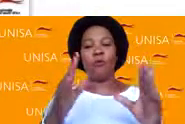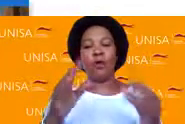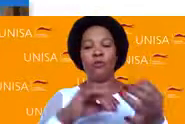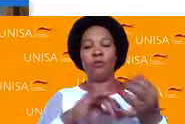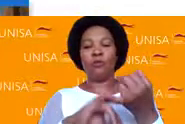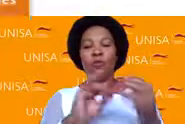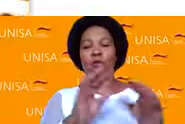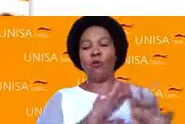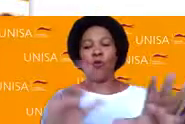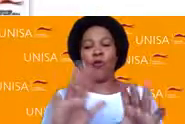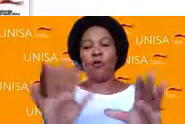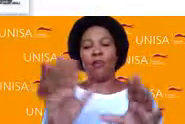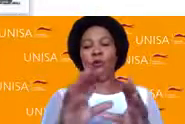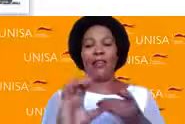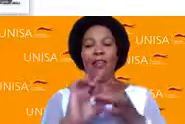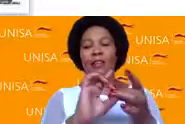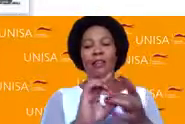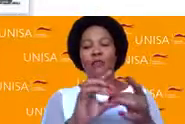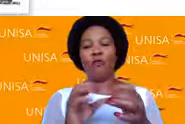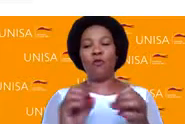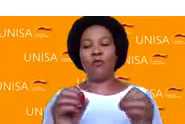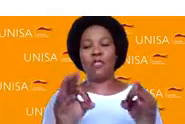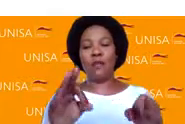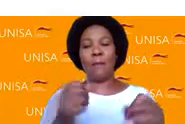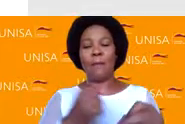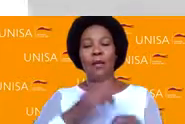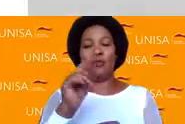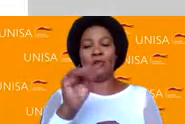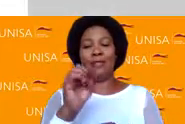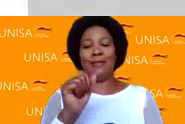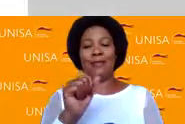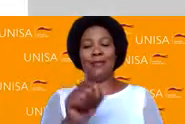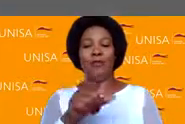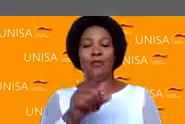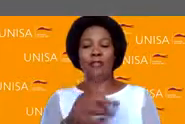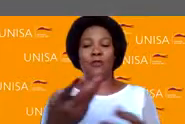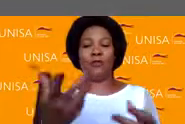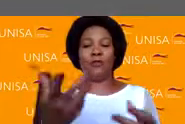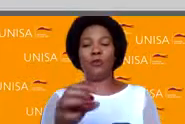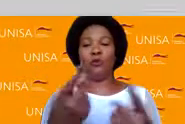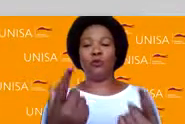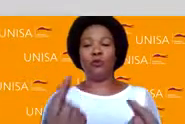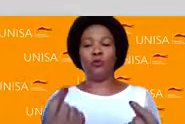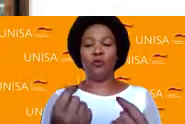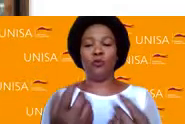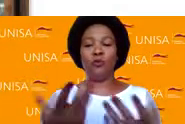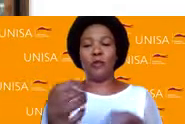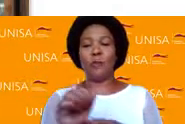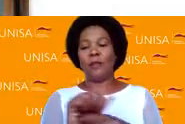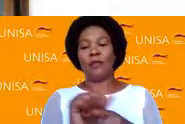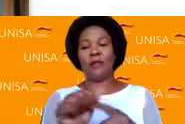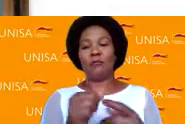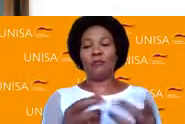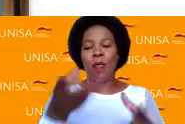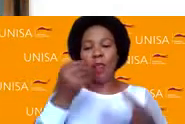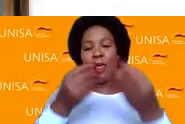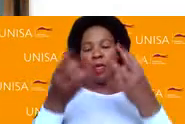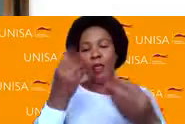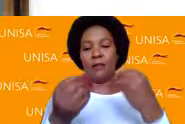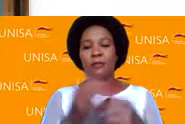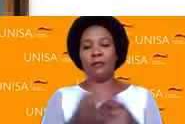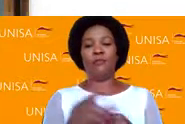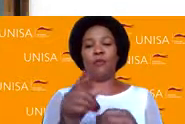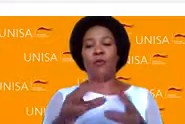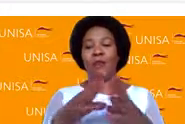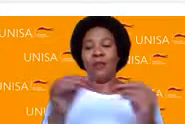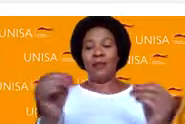to the official myUnisa. This is a demo area where you can come and learn of this material. So remember, after you finish